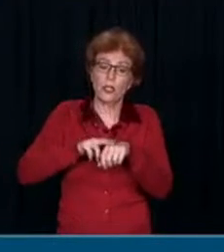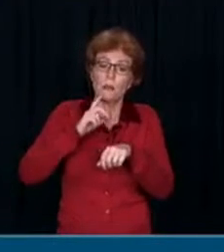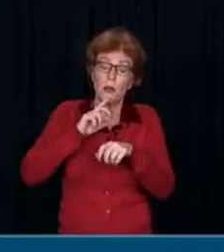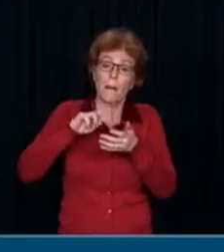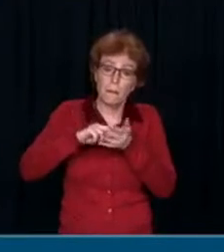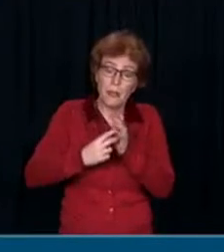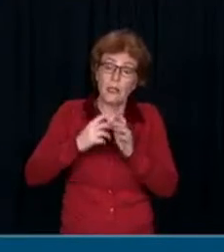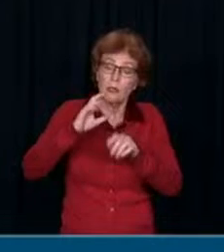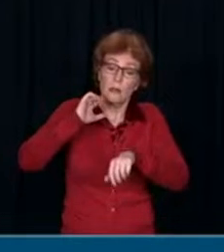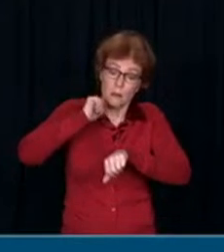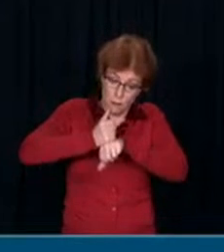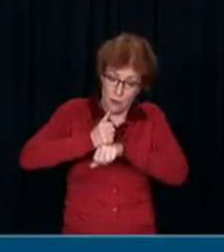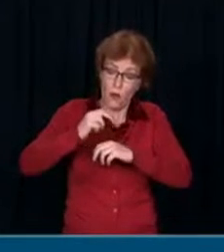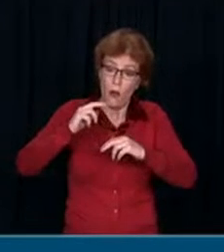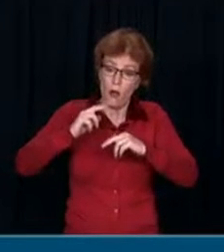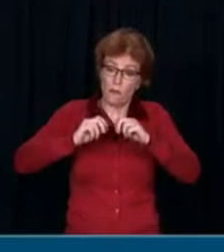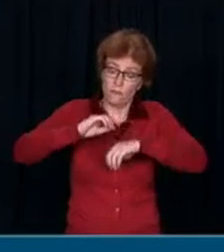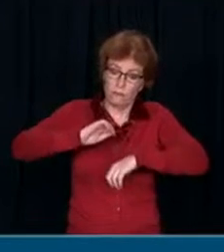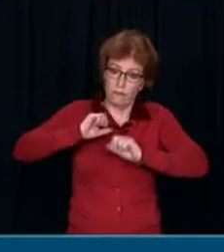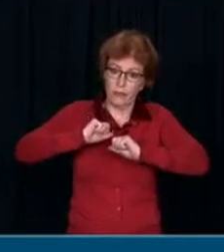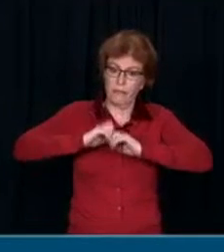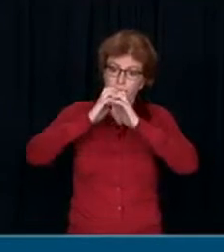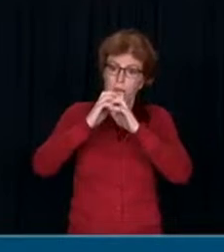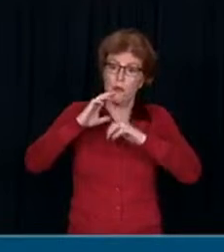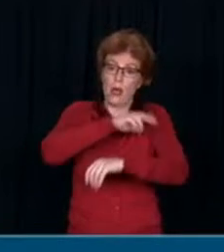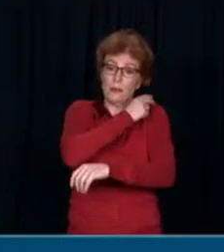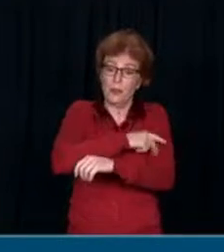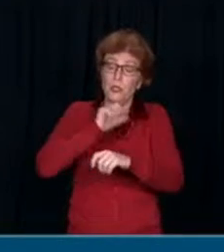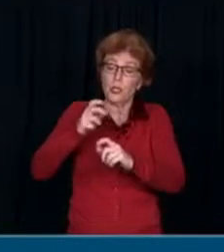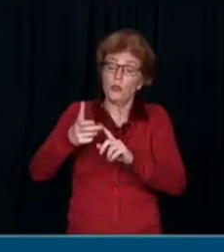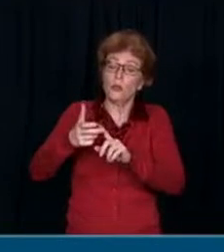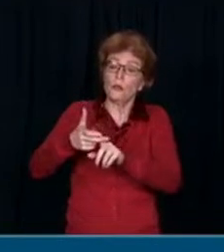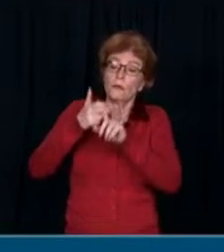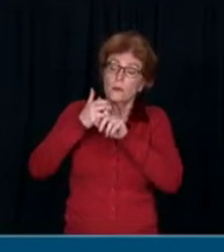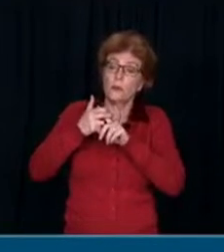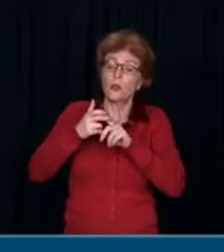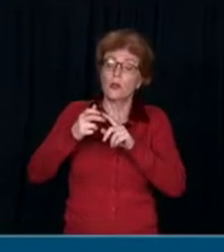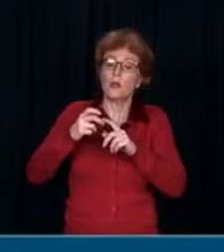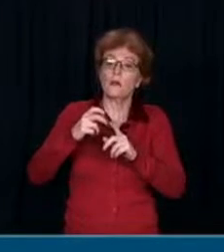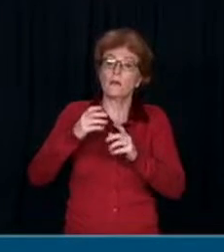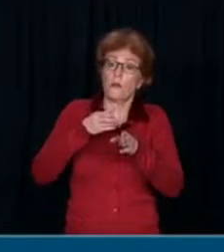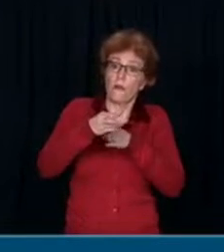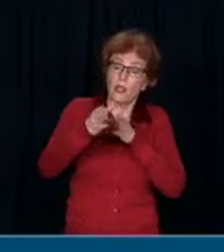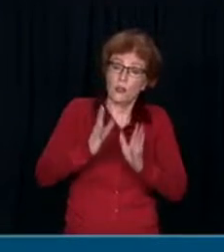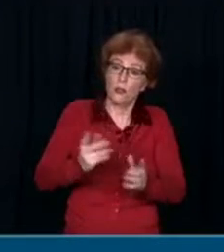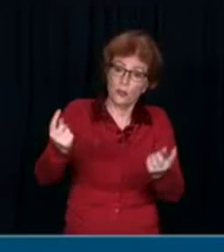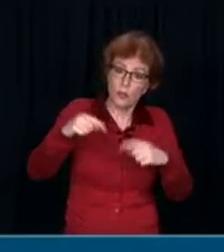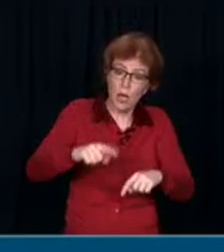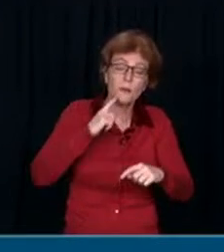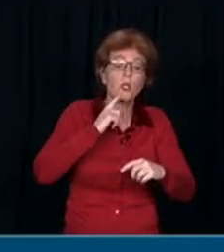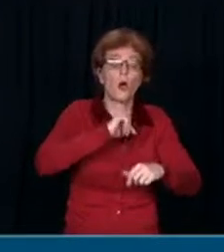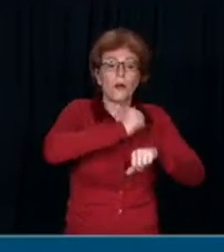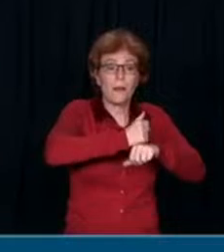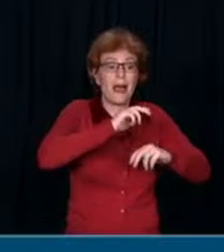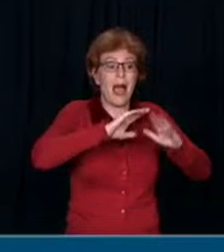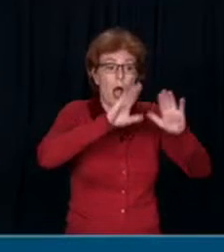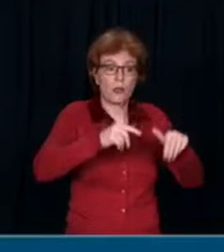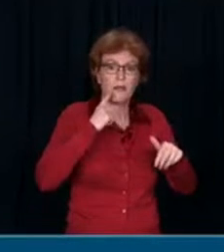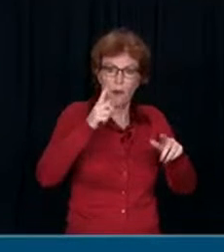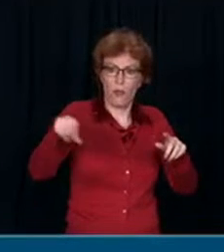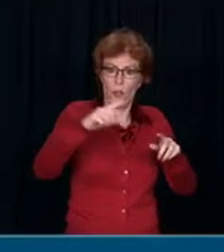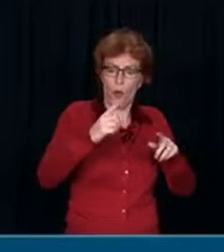recruit and retain staff, professionals in the community. And what we did was we provided housing for those healthcare